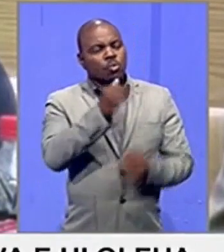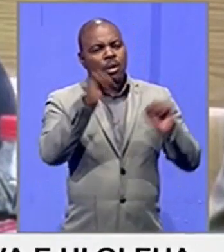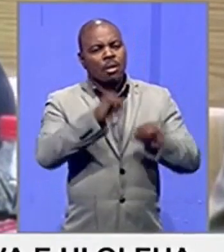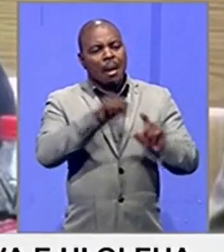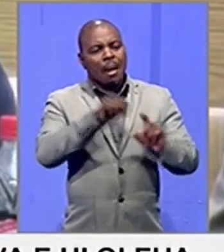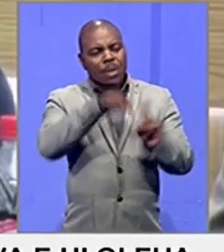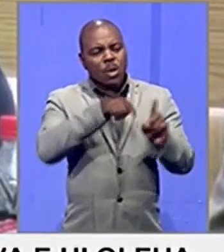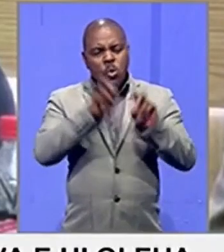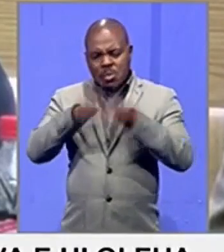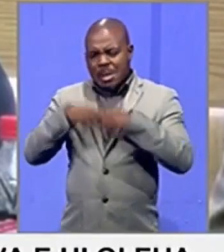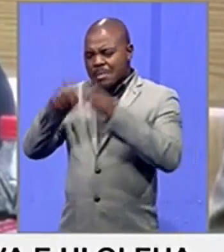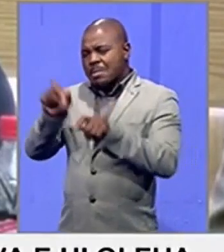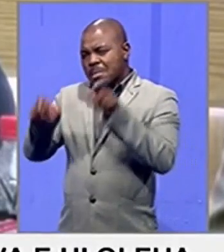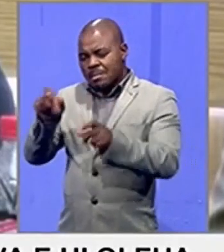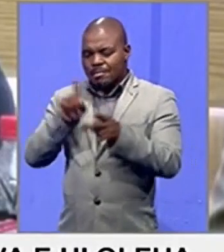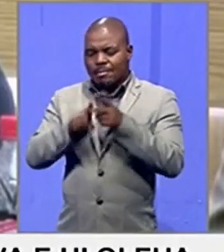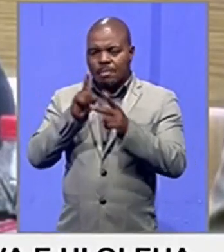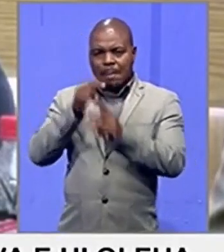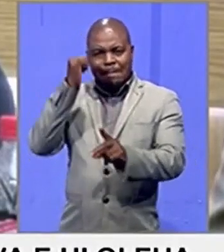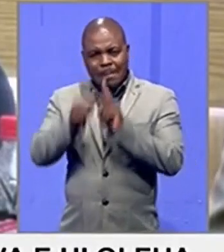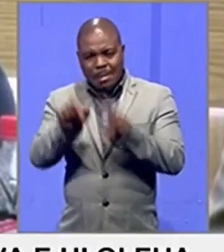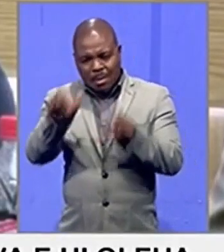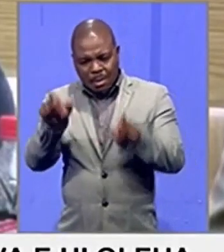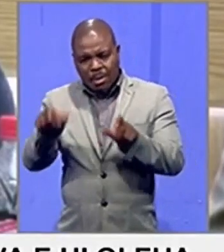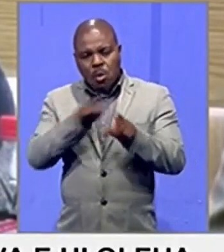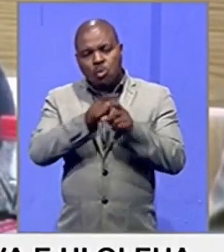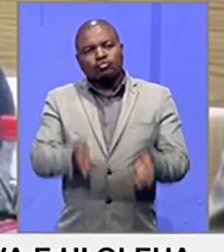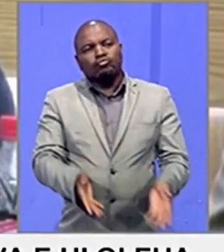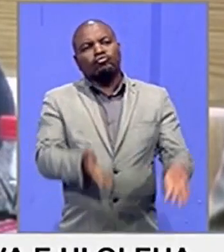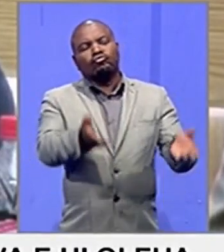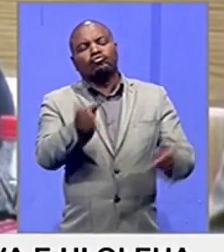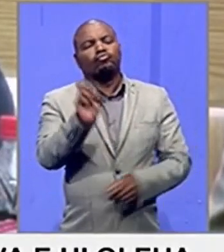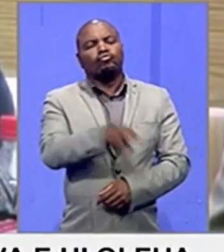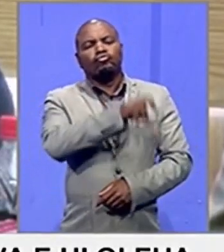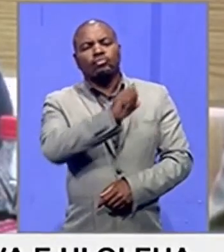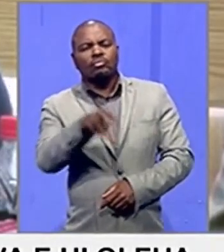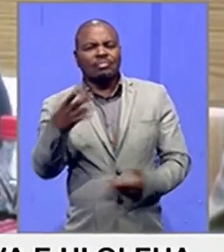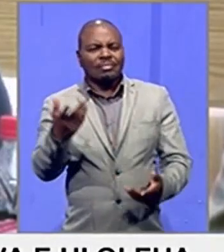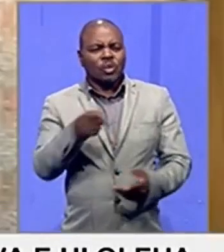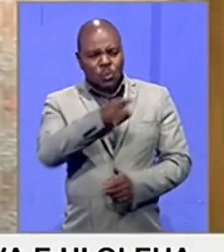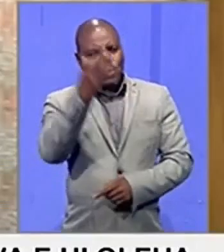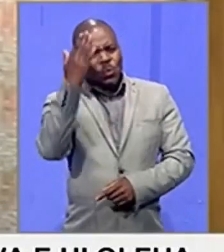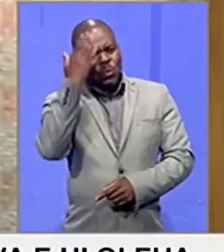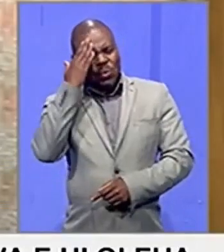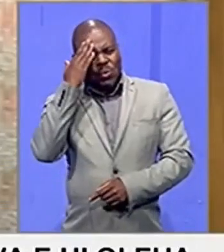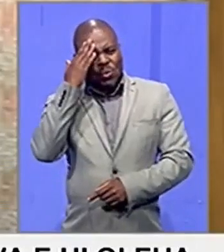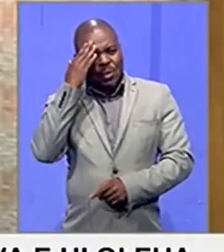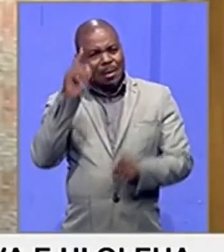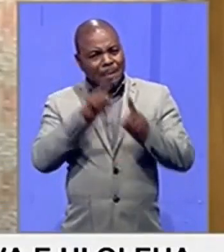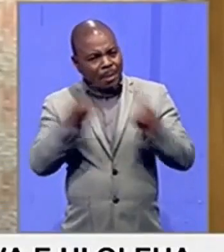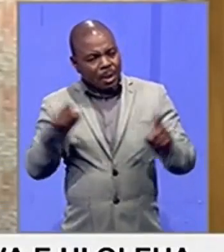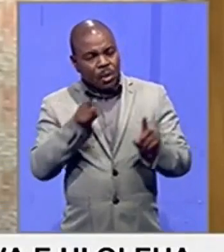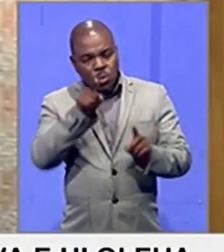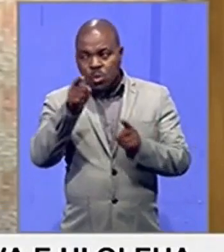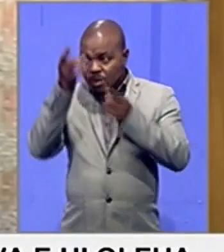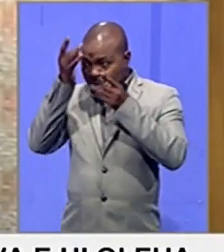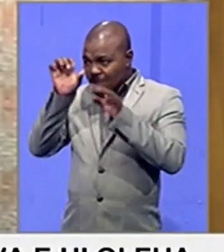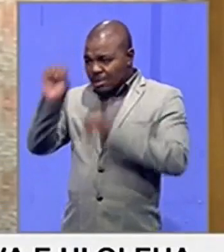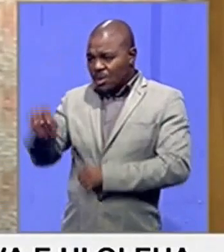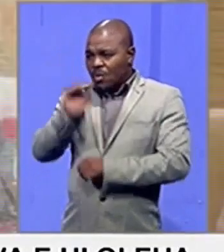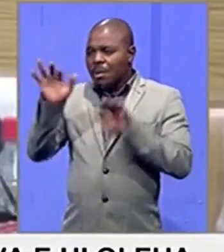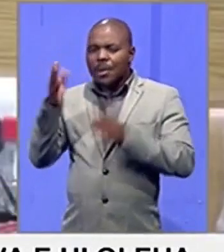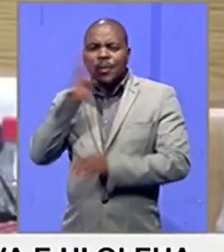serial rapist and murderer to run around doing as he pleases while you know that that's the case, and you don't inform the citizens of this